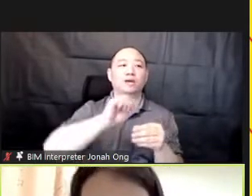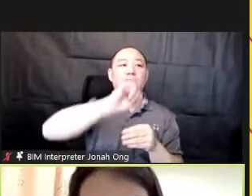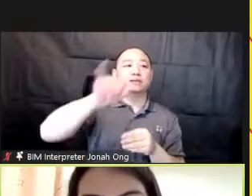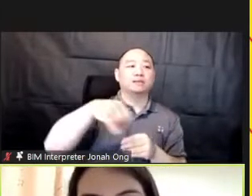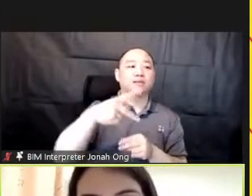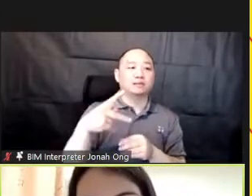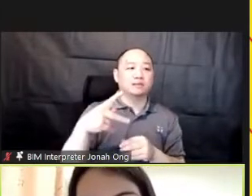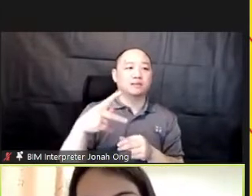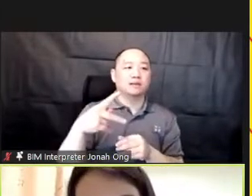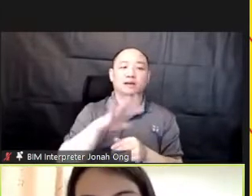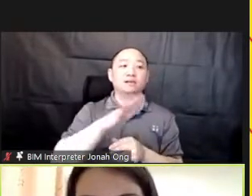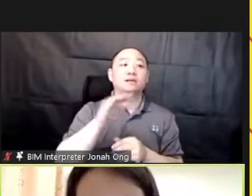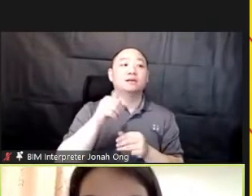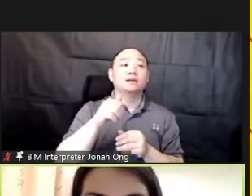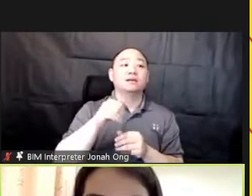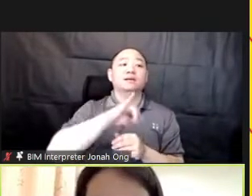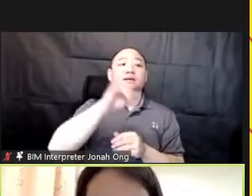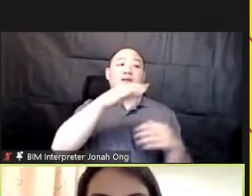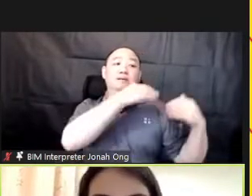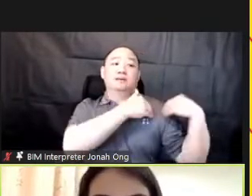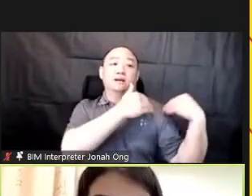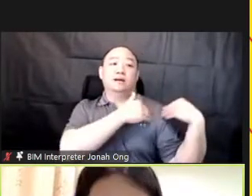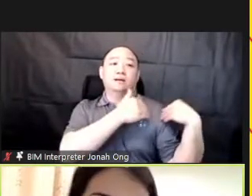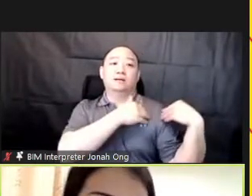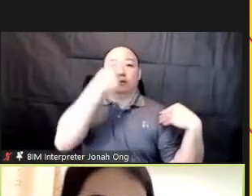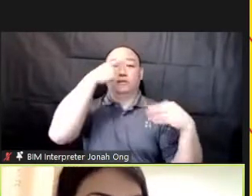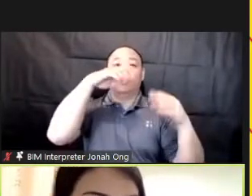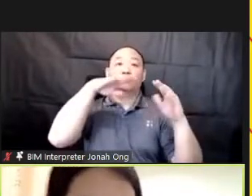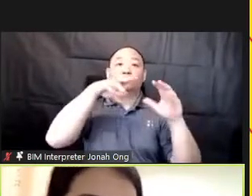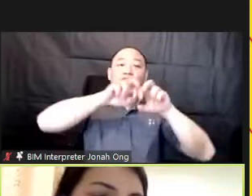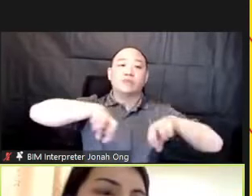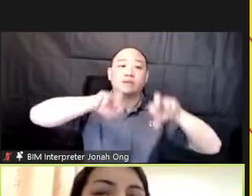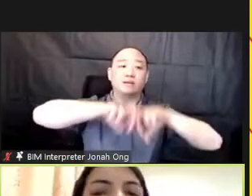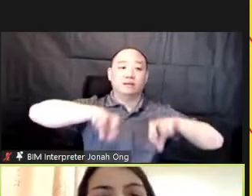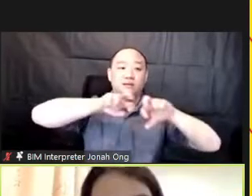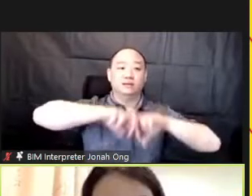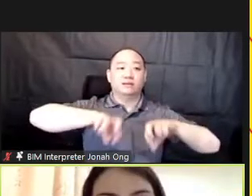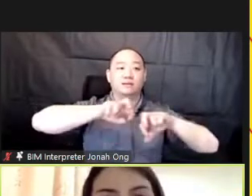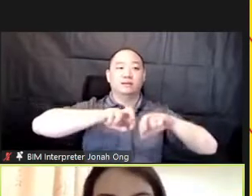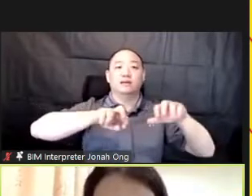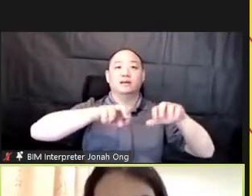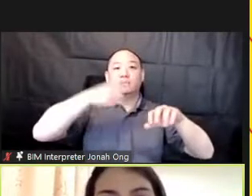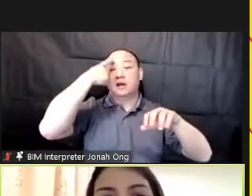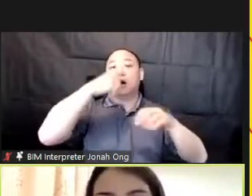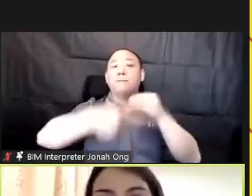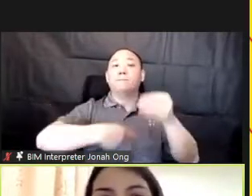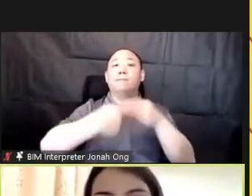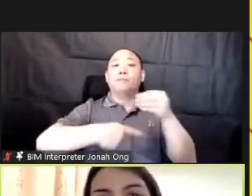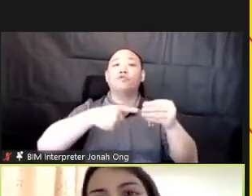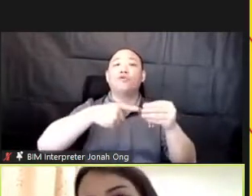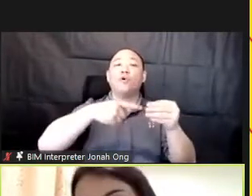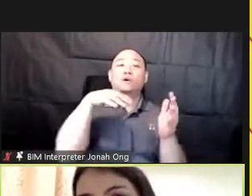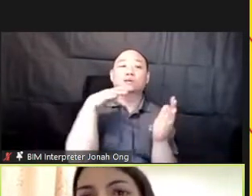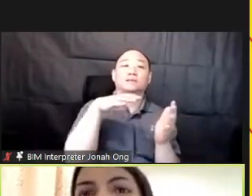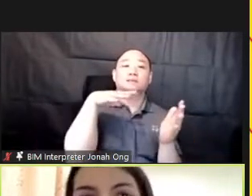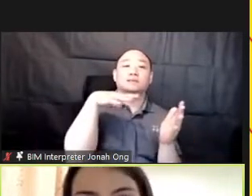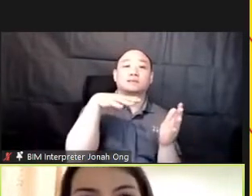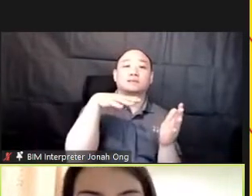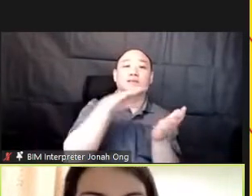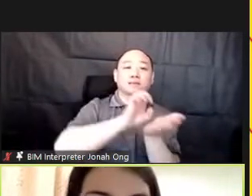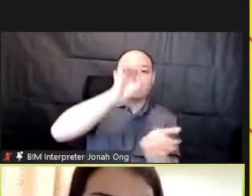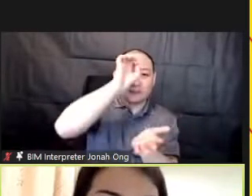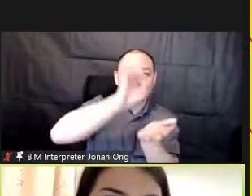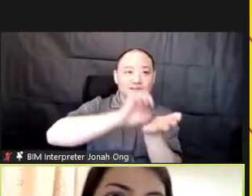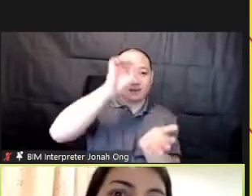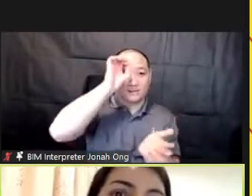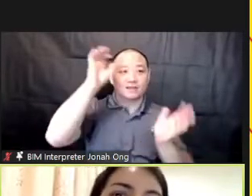we have written in the Jawatan Kuasa has been shelved for now. But I hope, I'm optimistic that maybe one day it